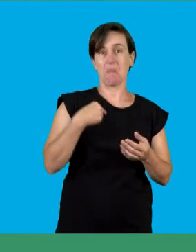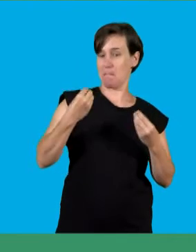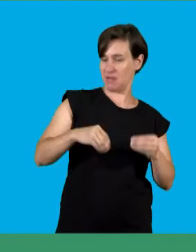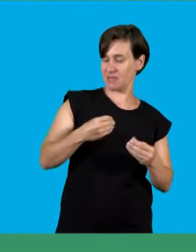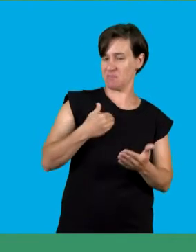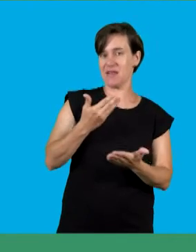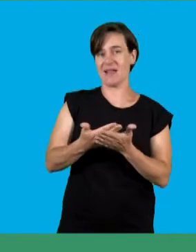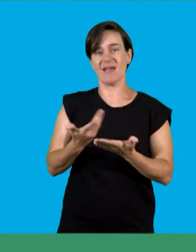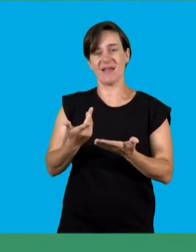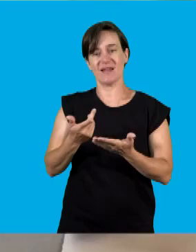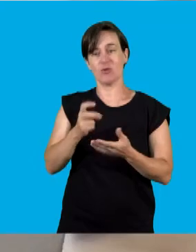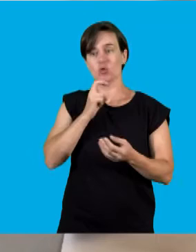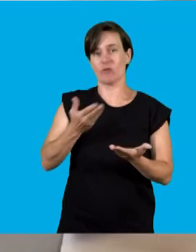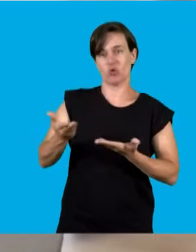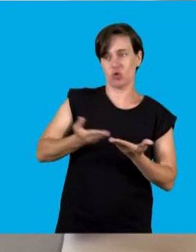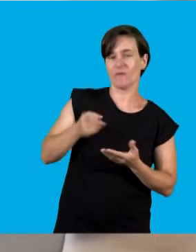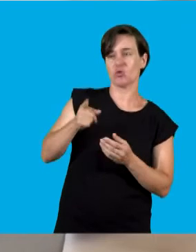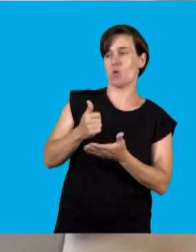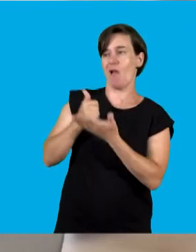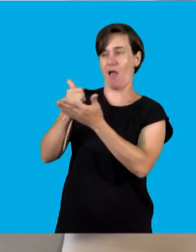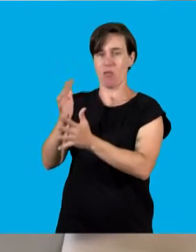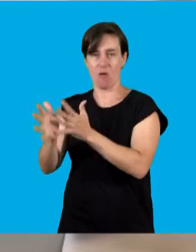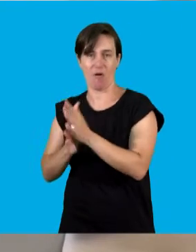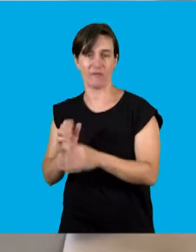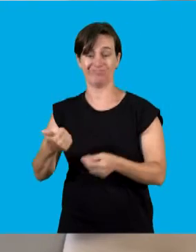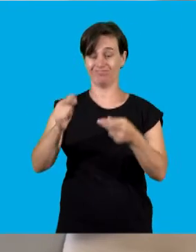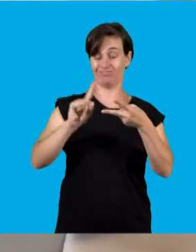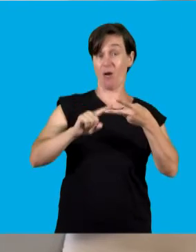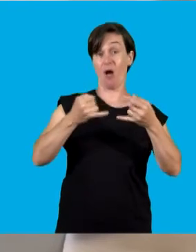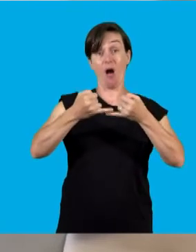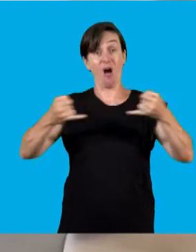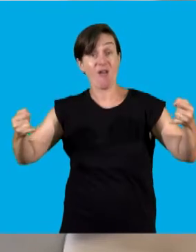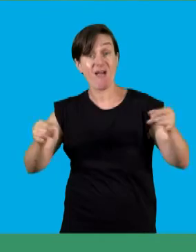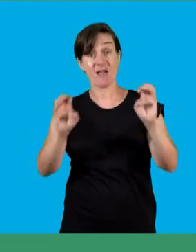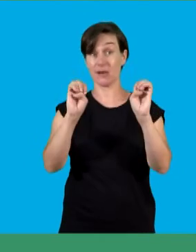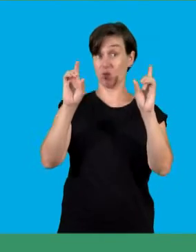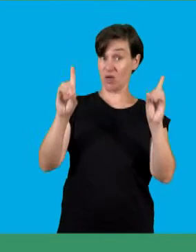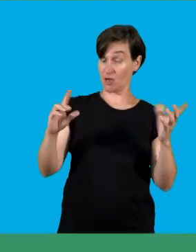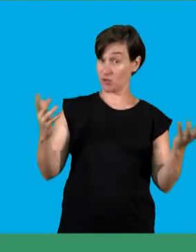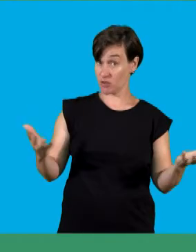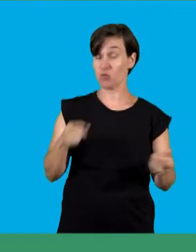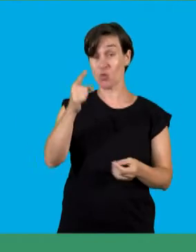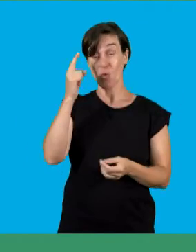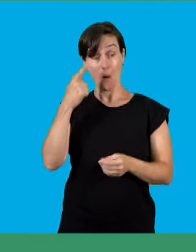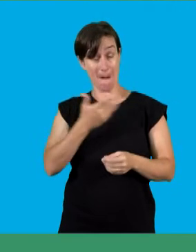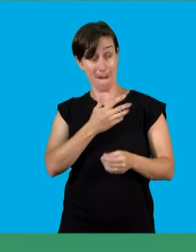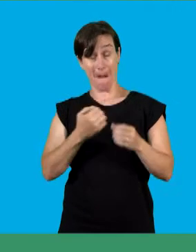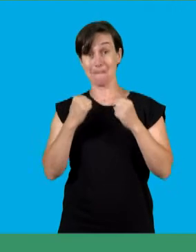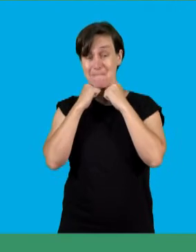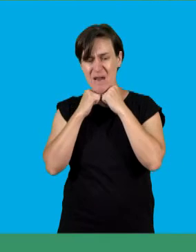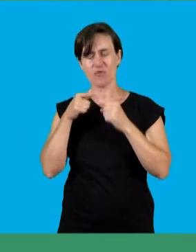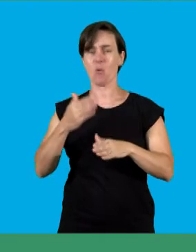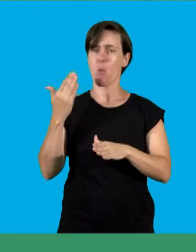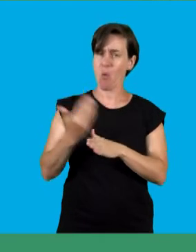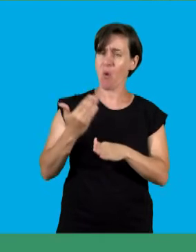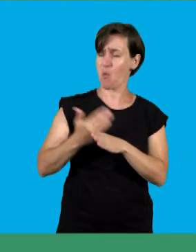a business, an upcoming businessman or businesswoman. Online education programs, maybe because you know that parents, they